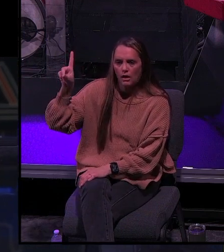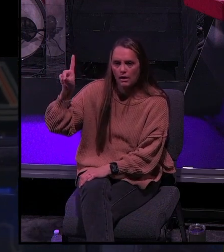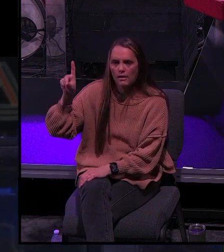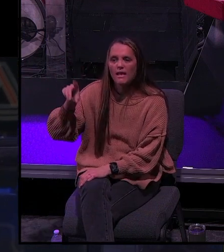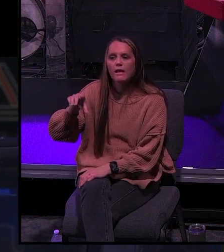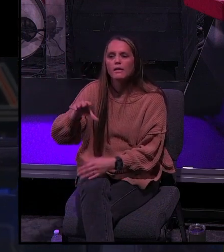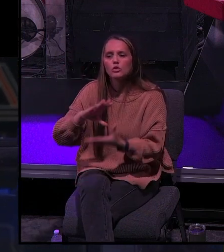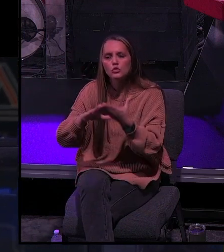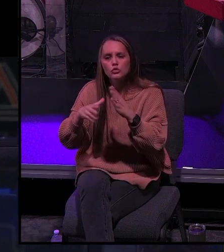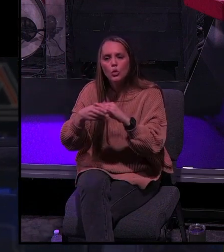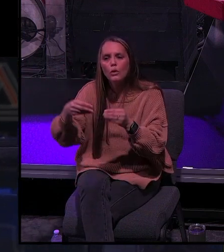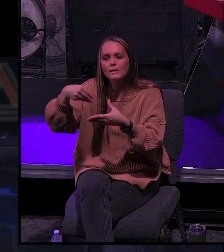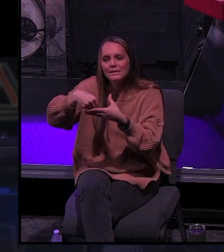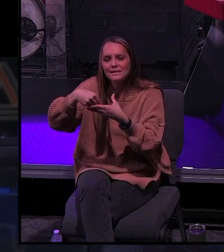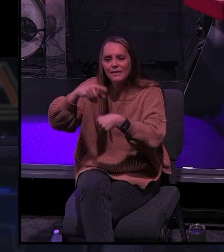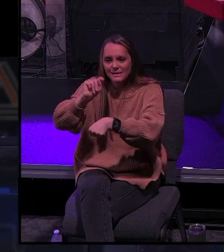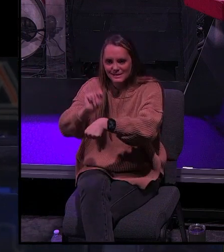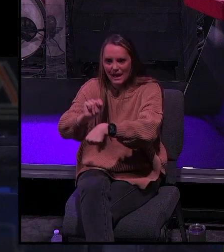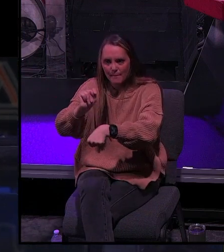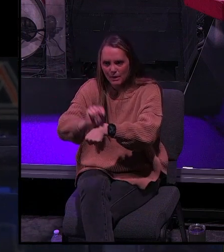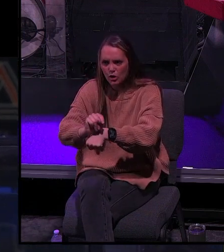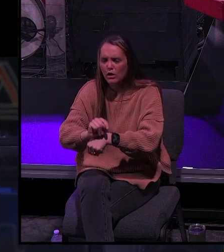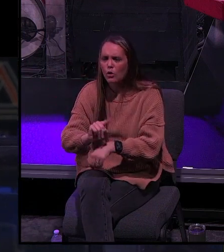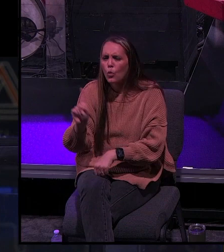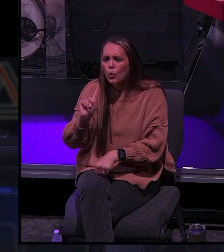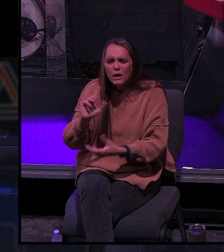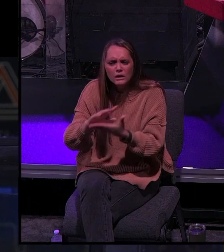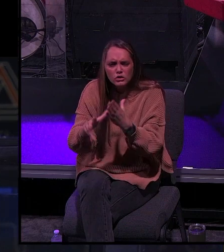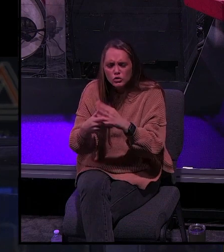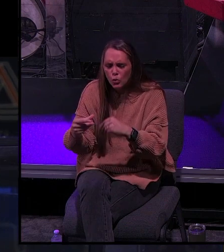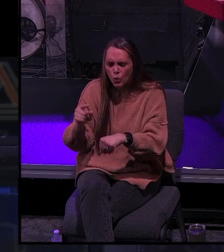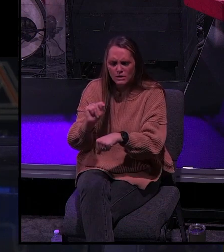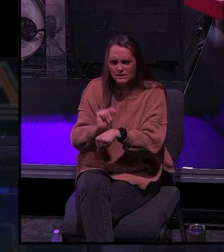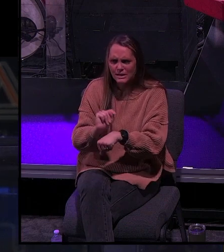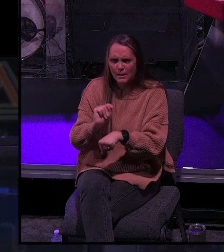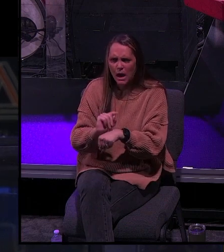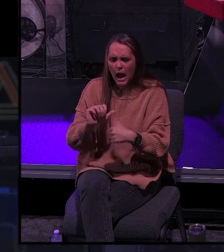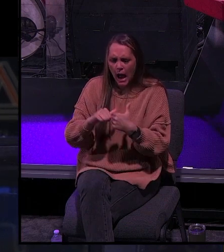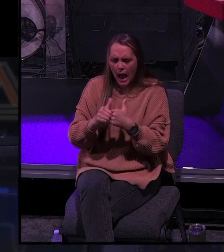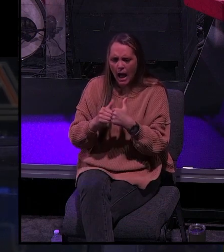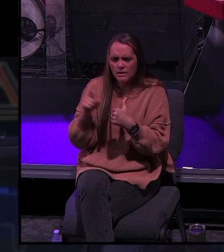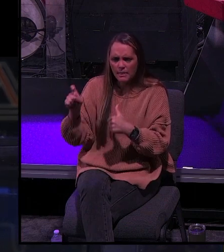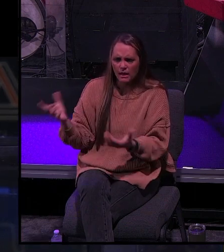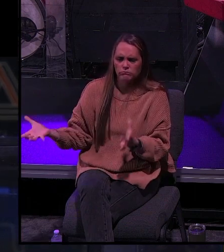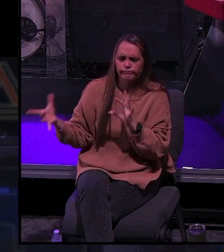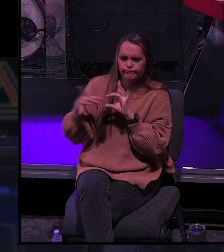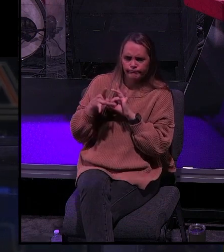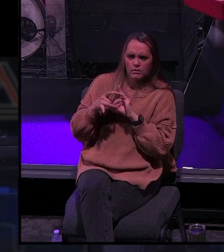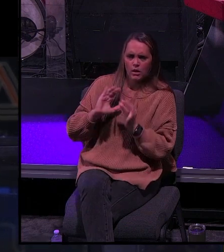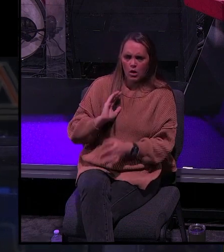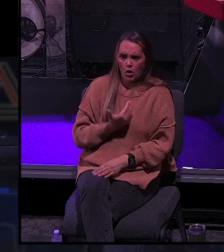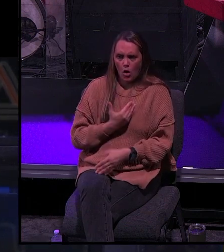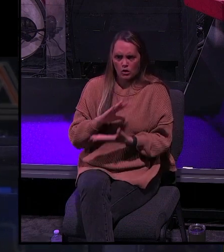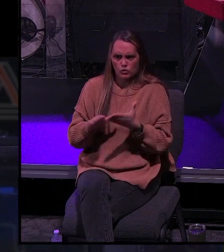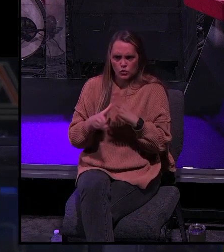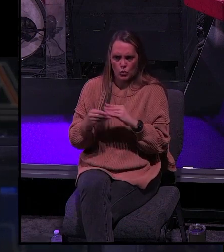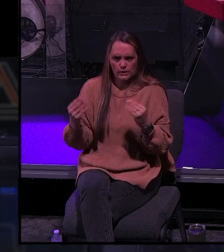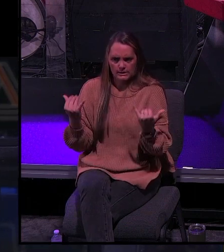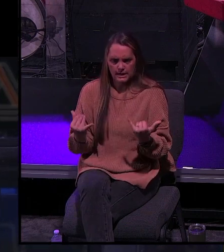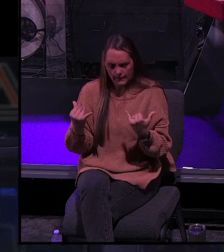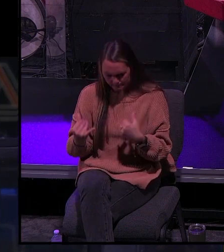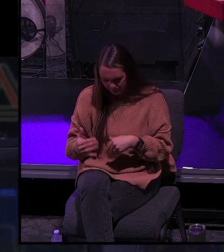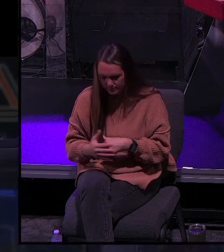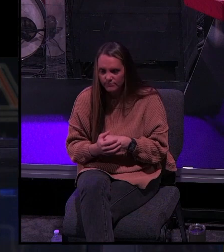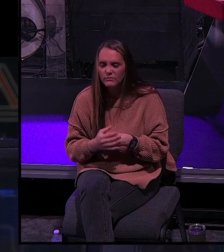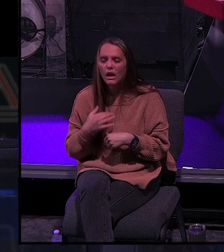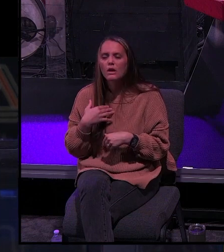been talking about where does that story, the story of the tabernacle, intersect our story today. So I want to just kind